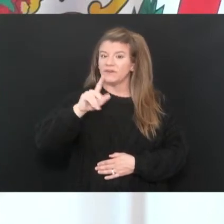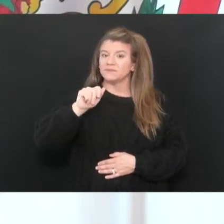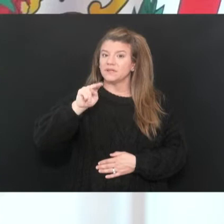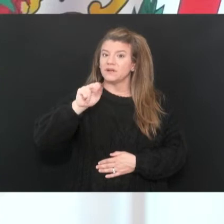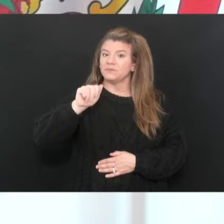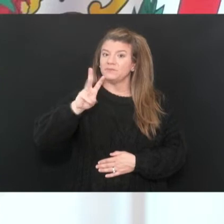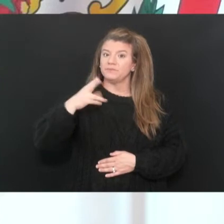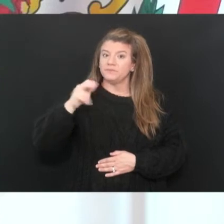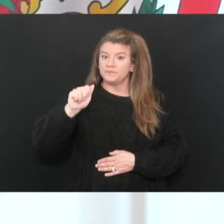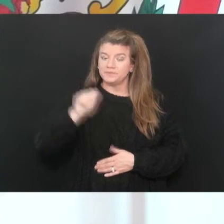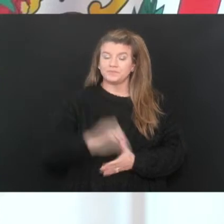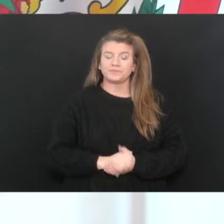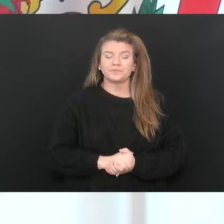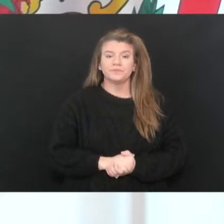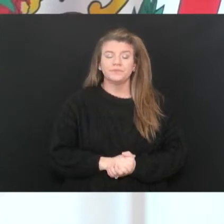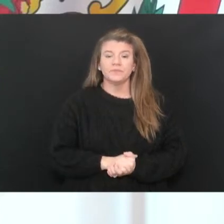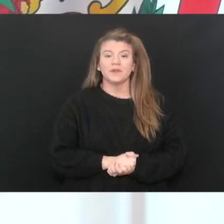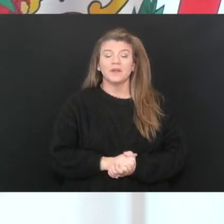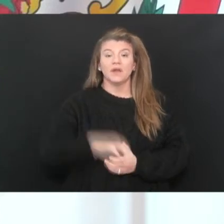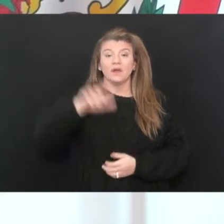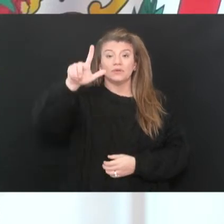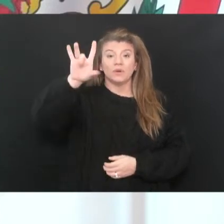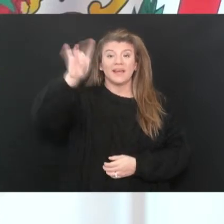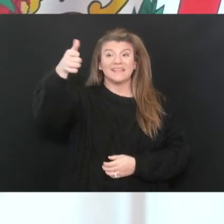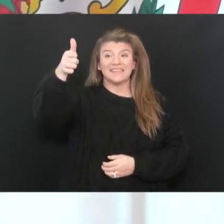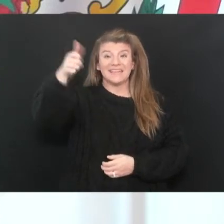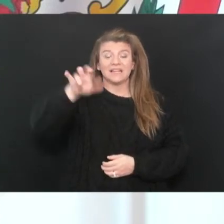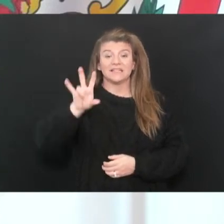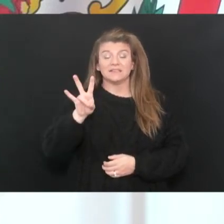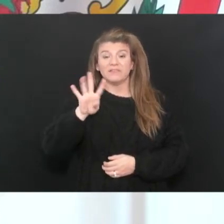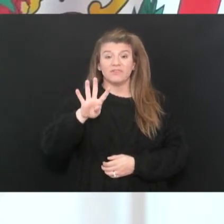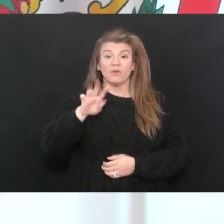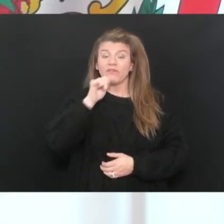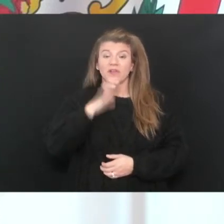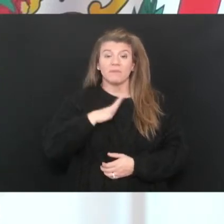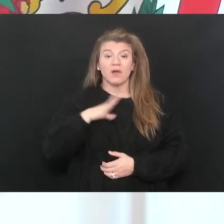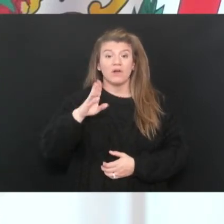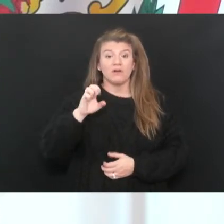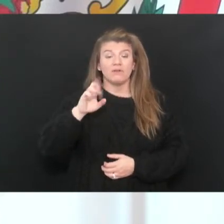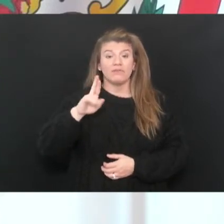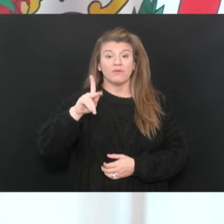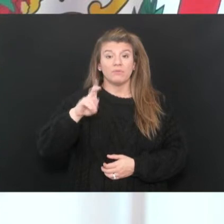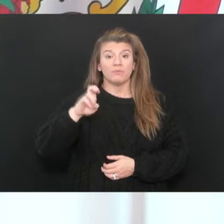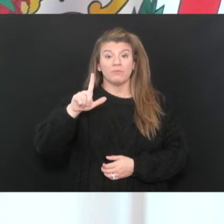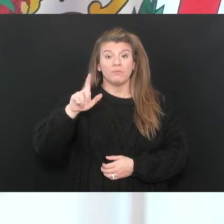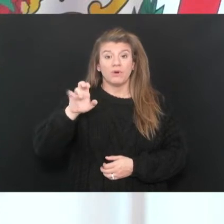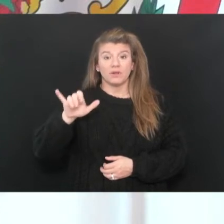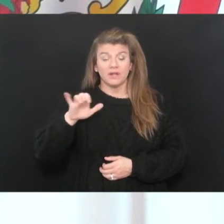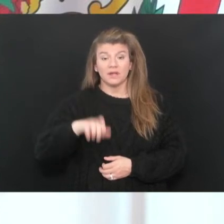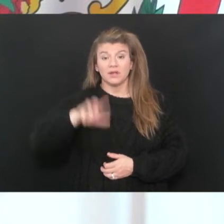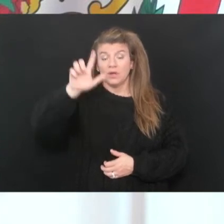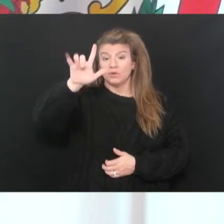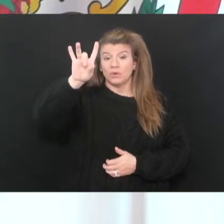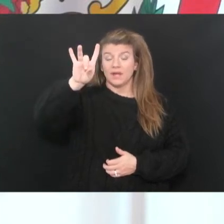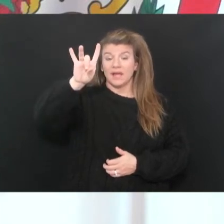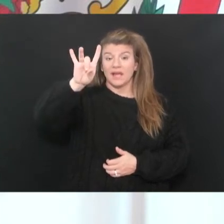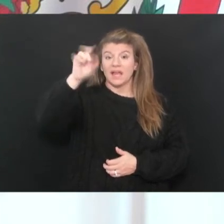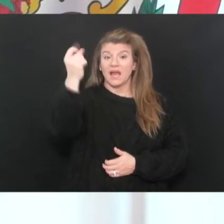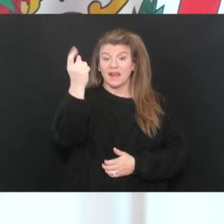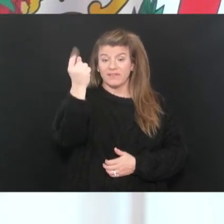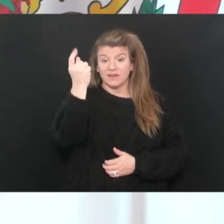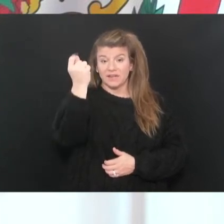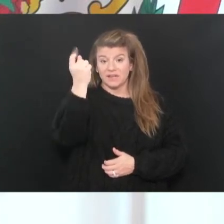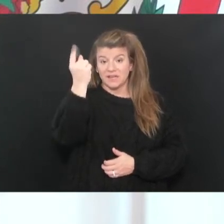County. Our 2,810th death, a 74-year-old female from Berkeley County. Our